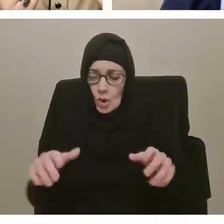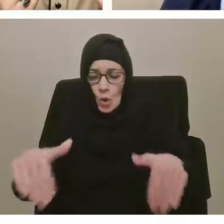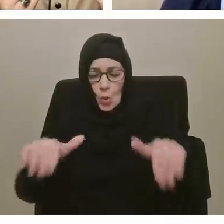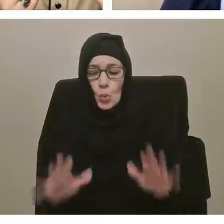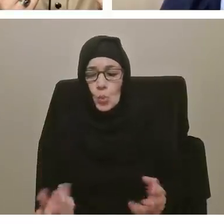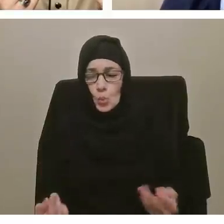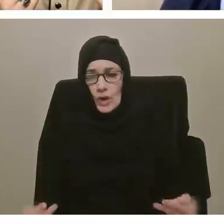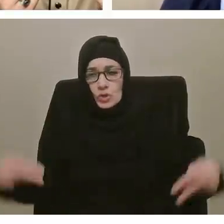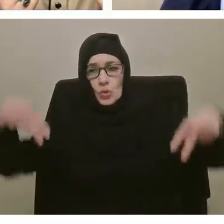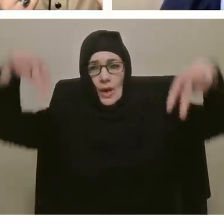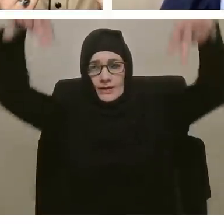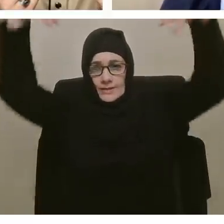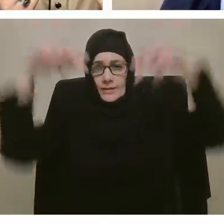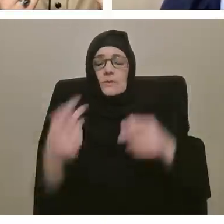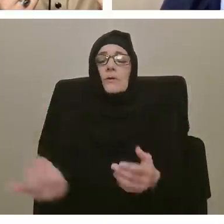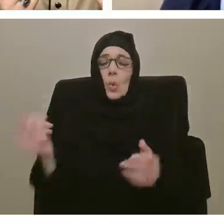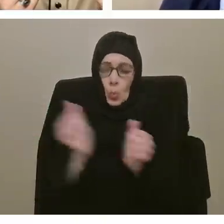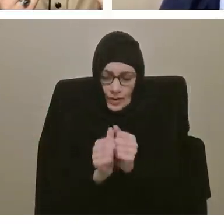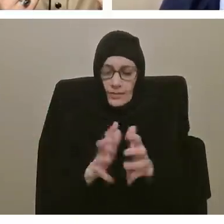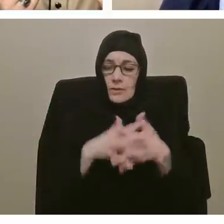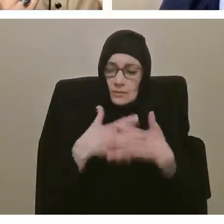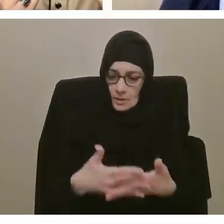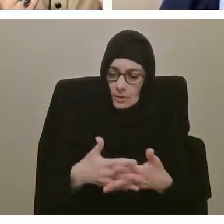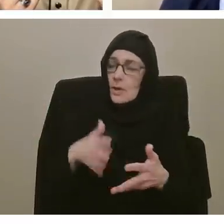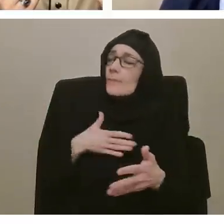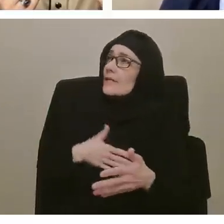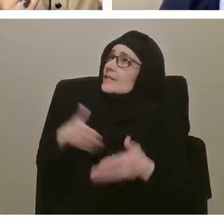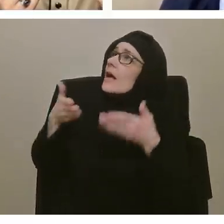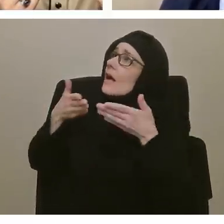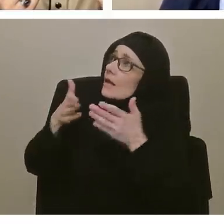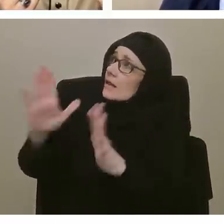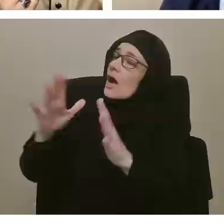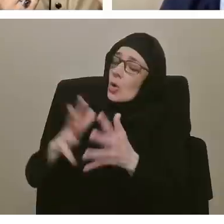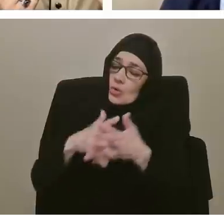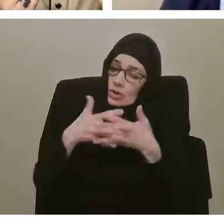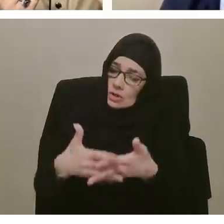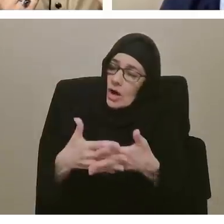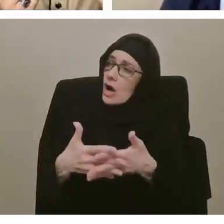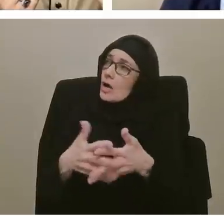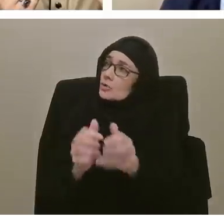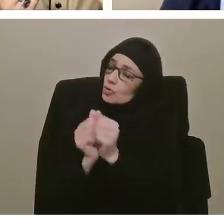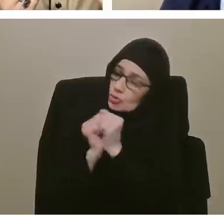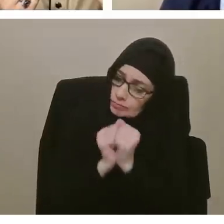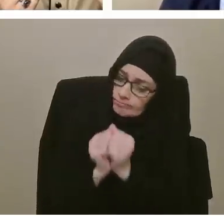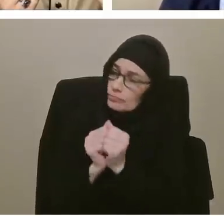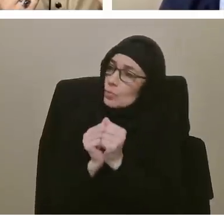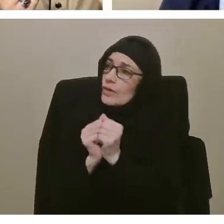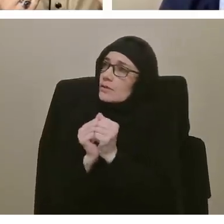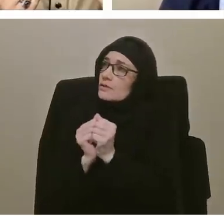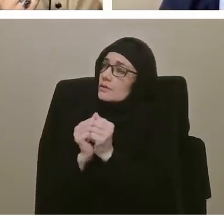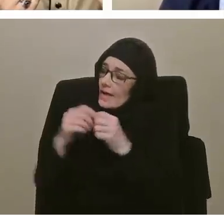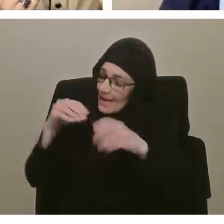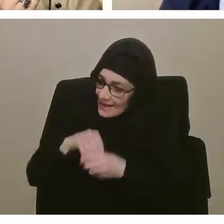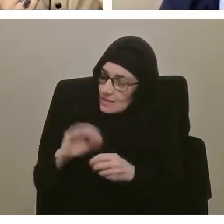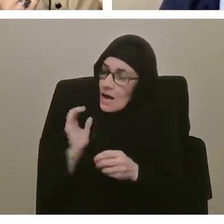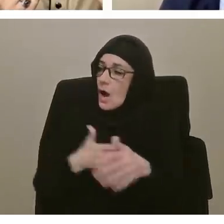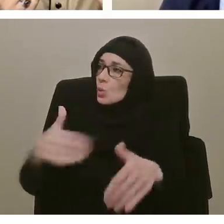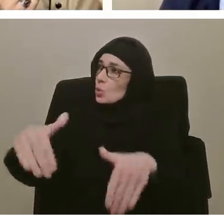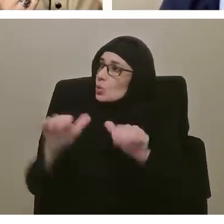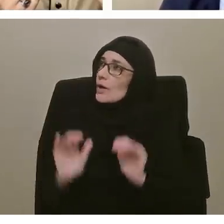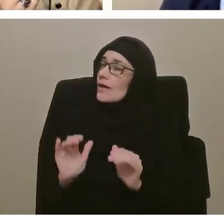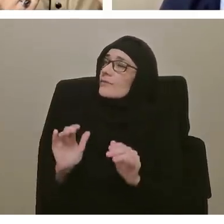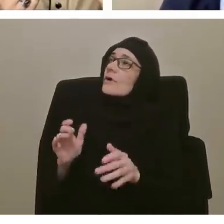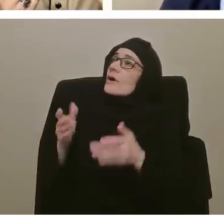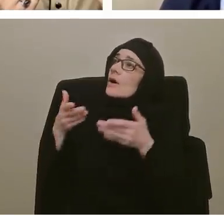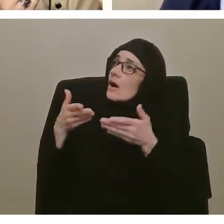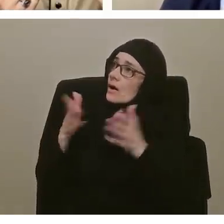allow it to be our anis in the afterlife. Allow the Qur'an to be our close companion in our graves. And may the Qur'an be